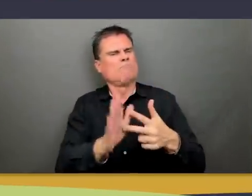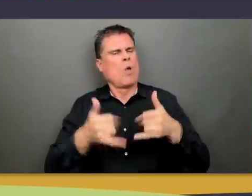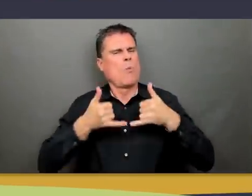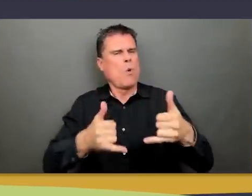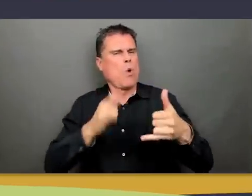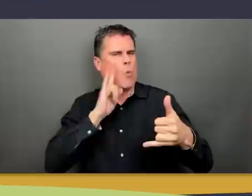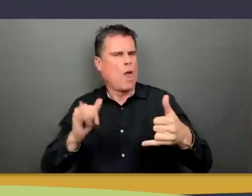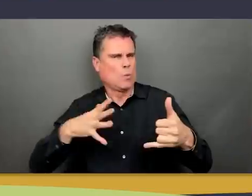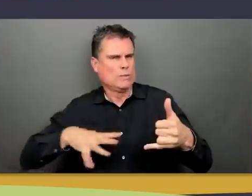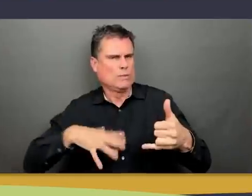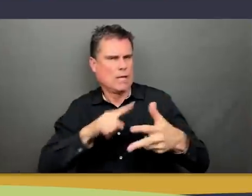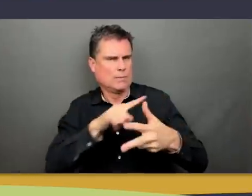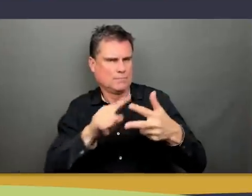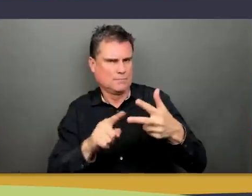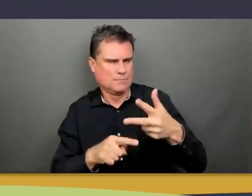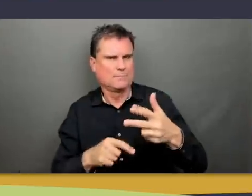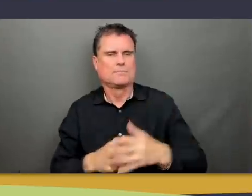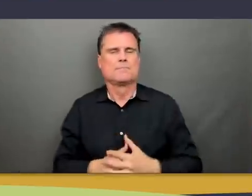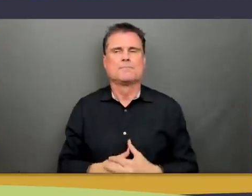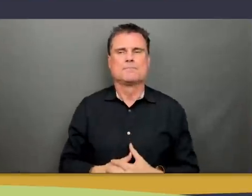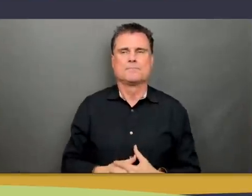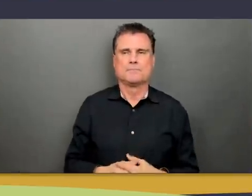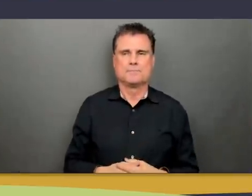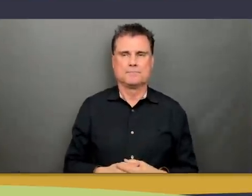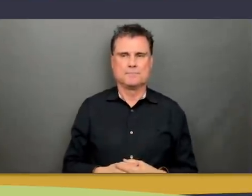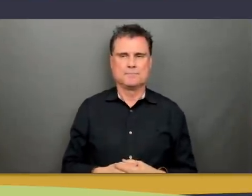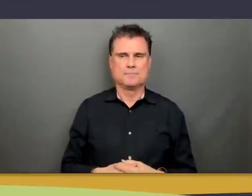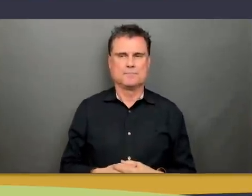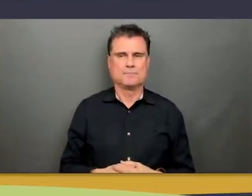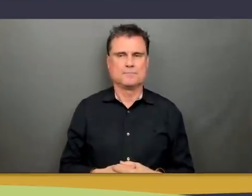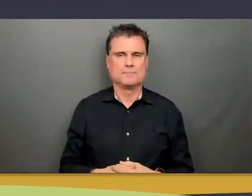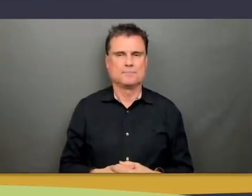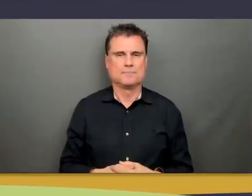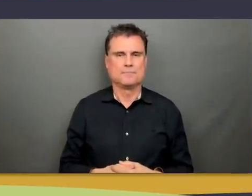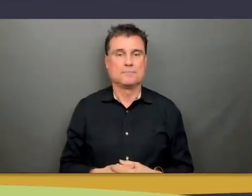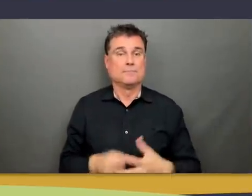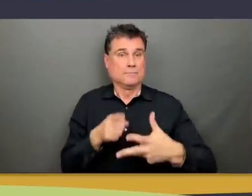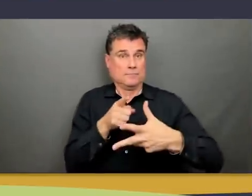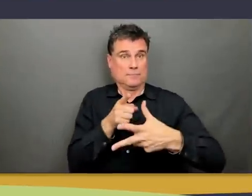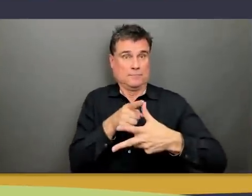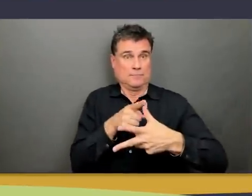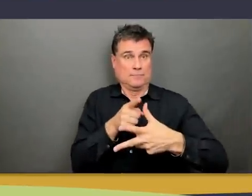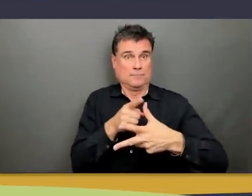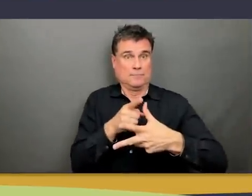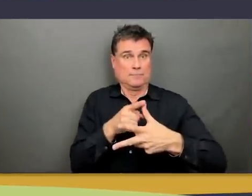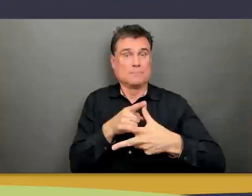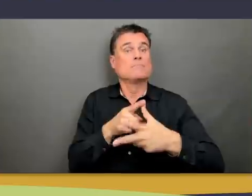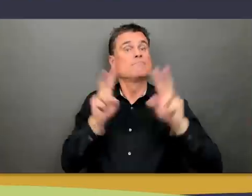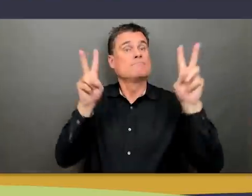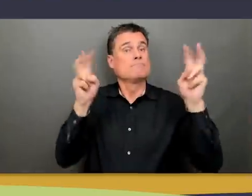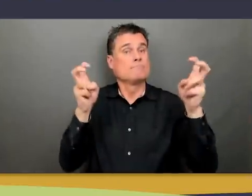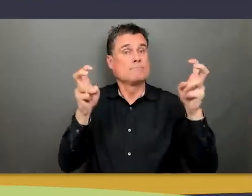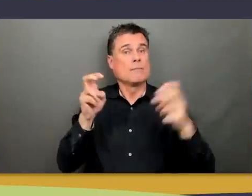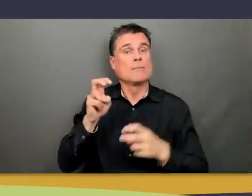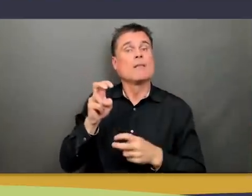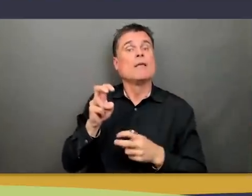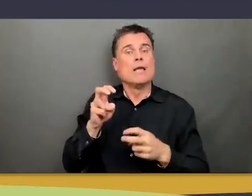before announcing our award recipients. Our first award of the evening is Intercultural